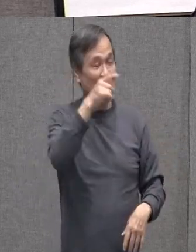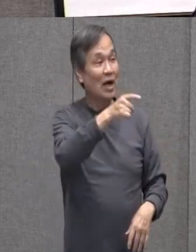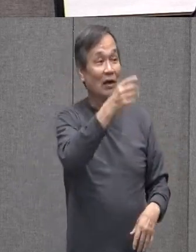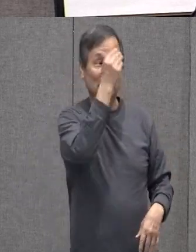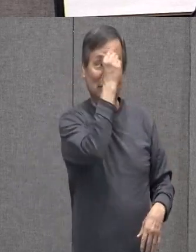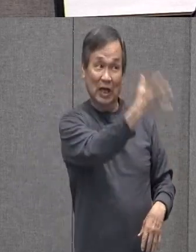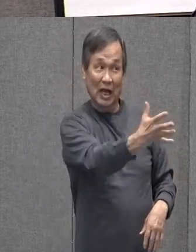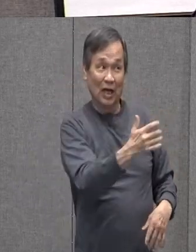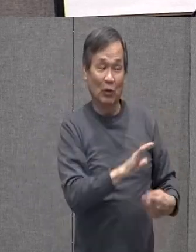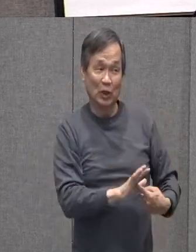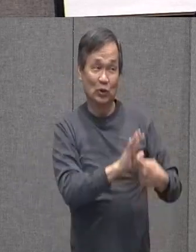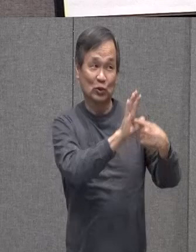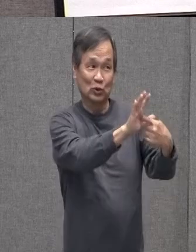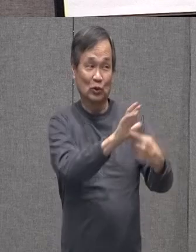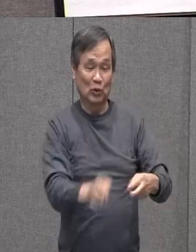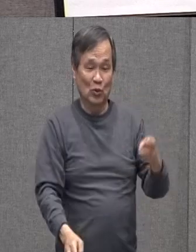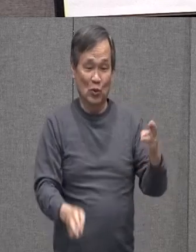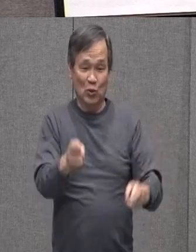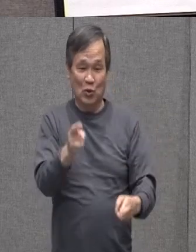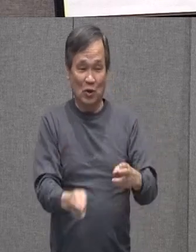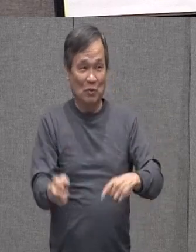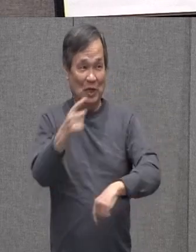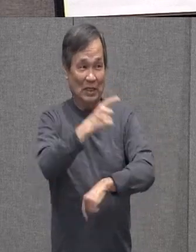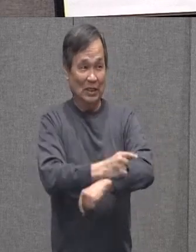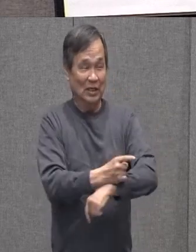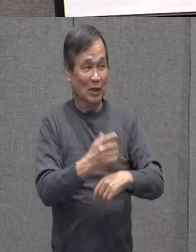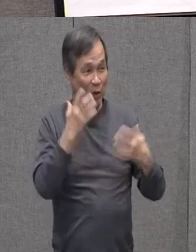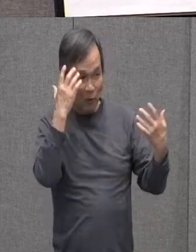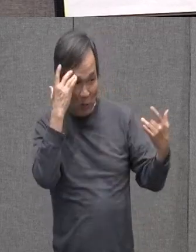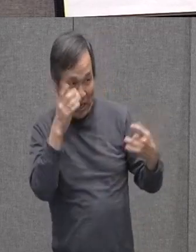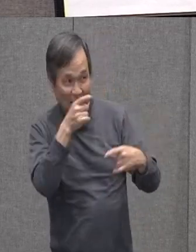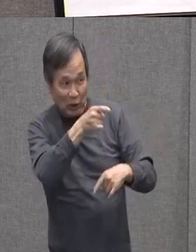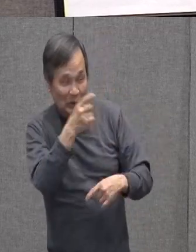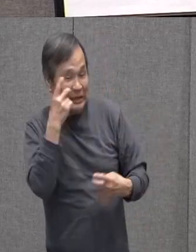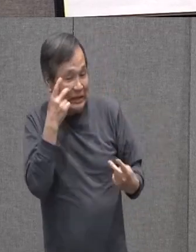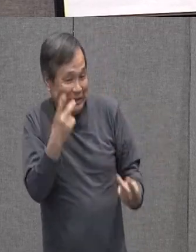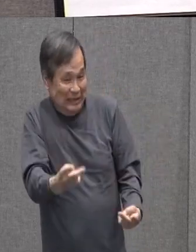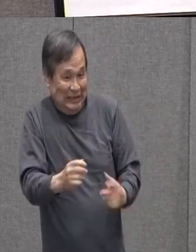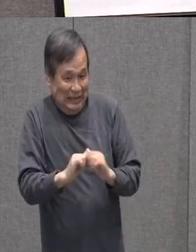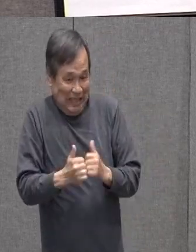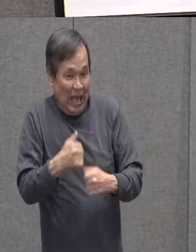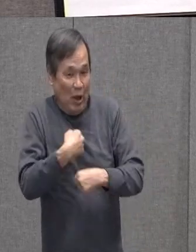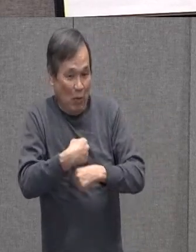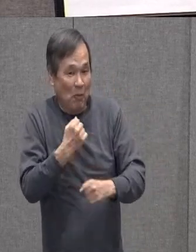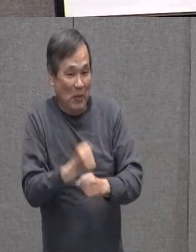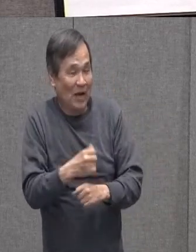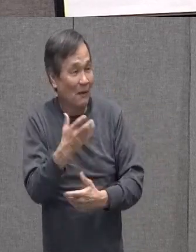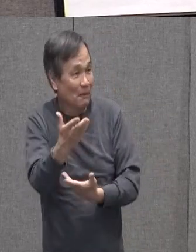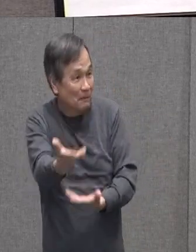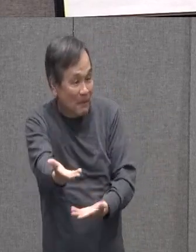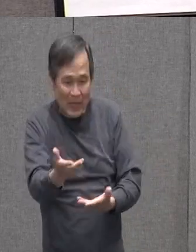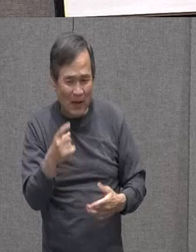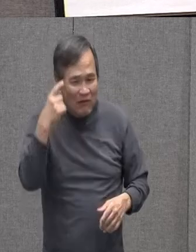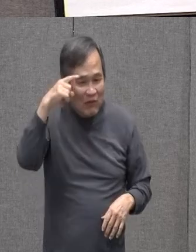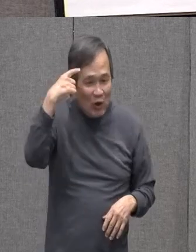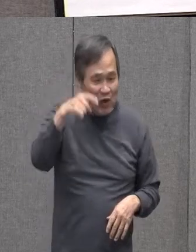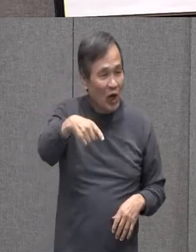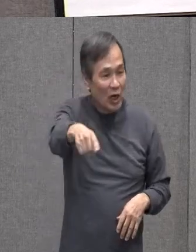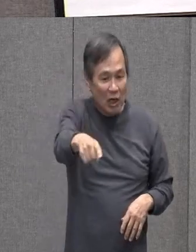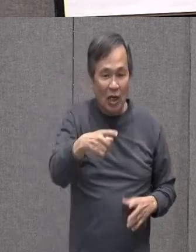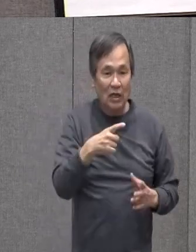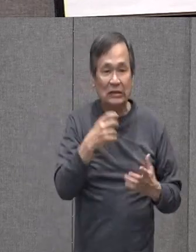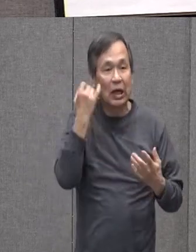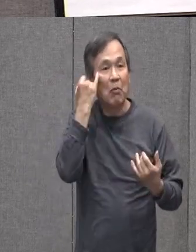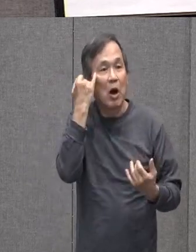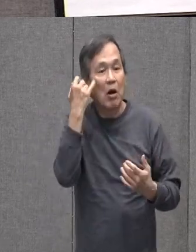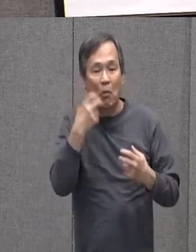for us to look at today Super so that cool. we can understand how they're made and what purposes or problems they